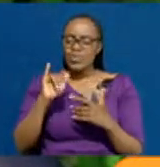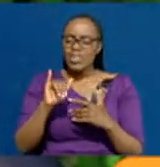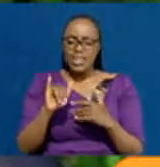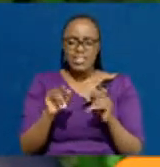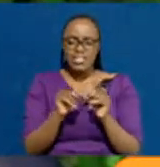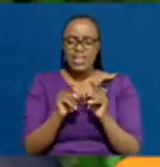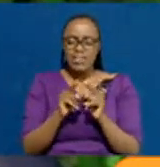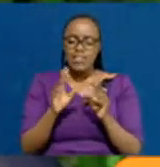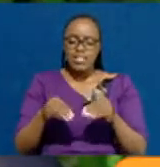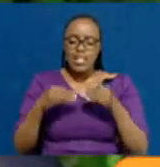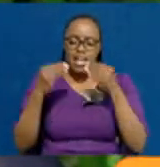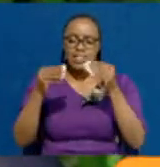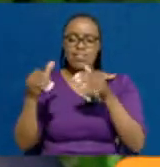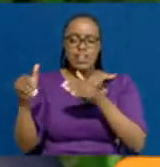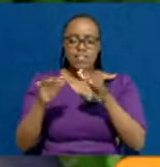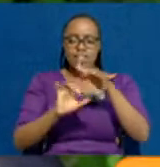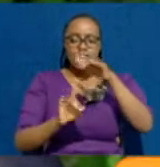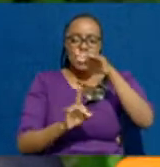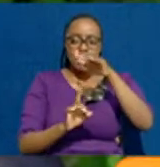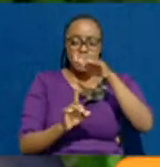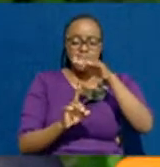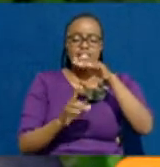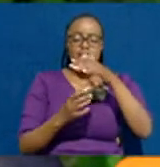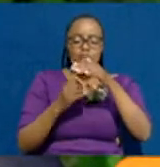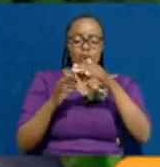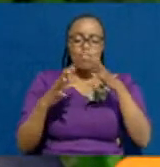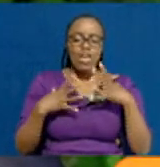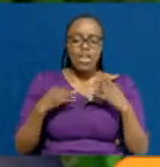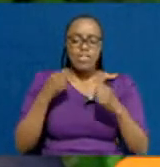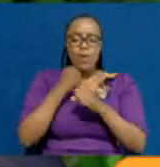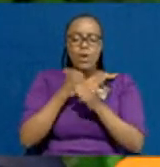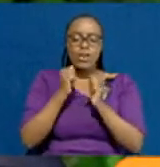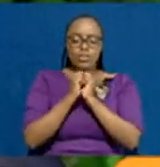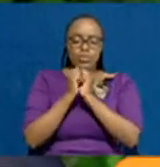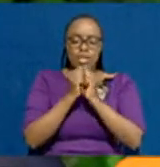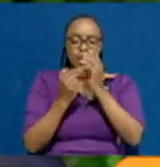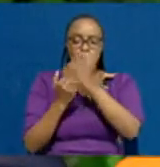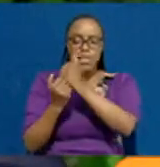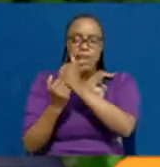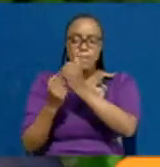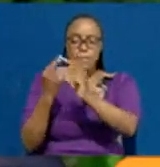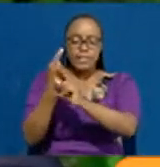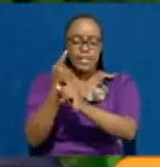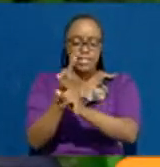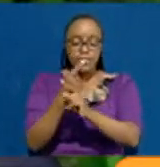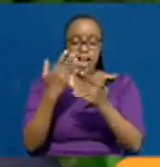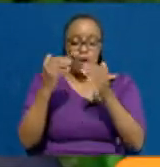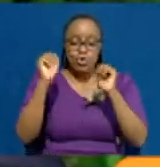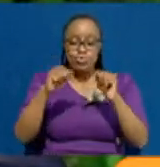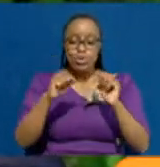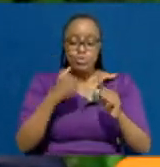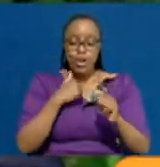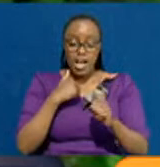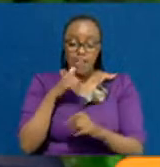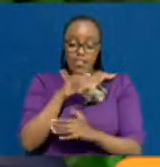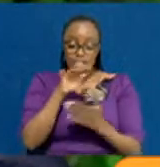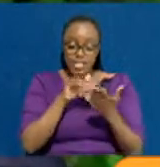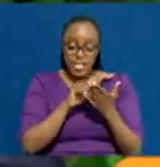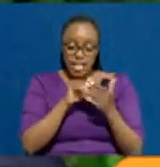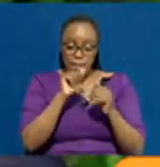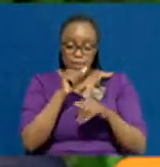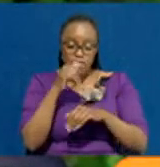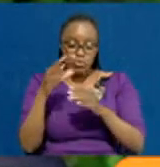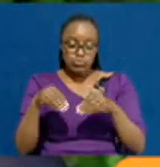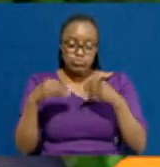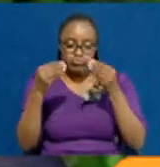delivery mechanism, as a ministry, we have been working with our partners to have outreaches and take the vaccines